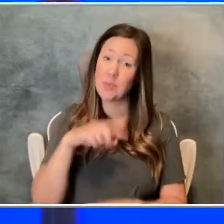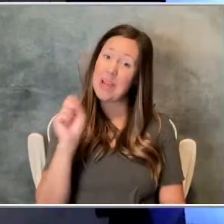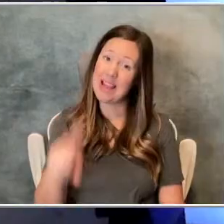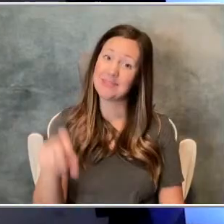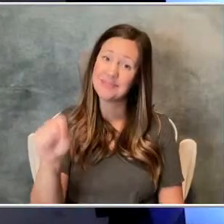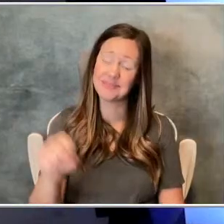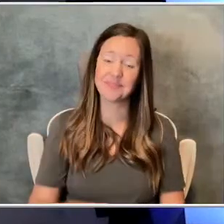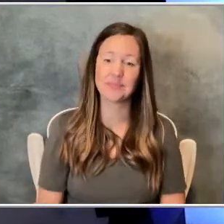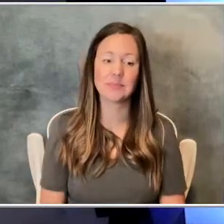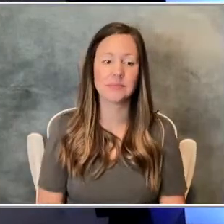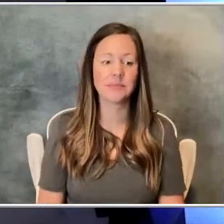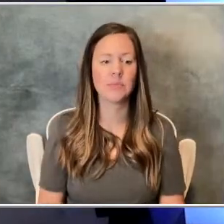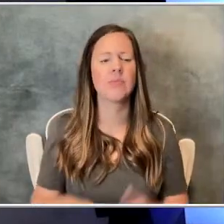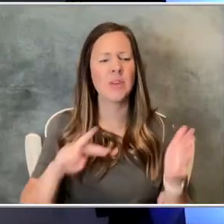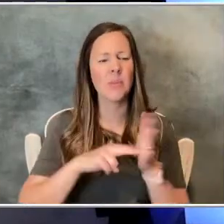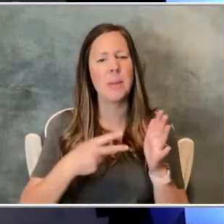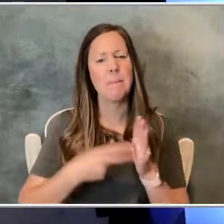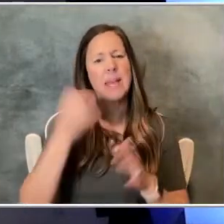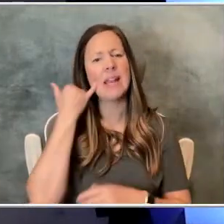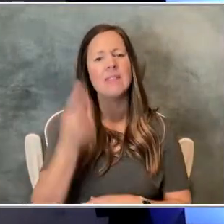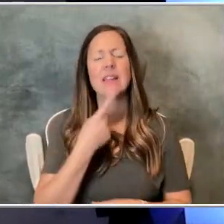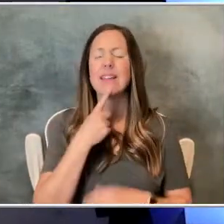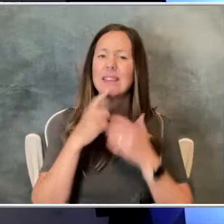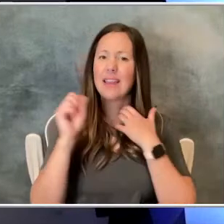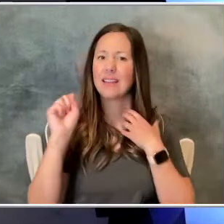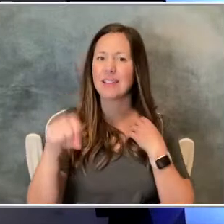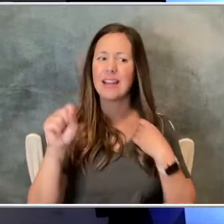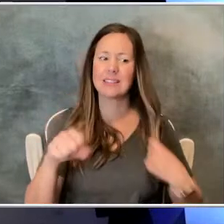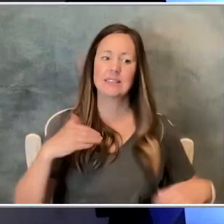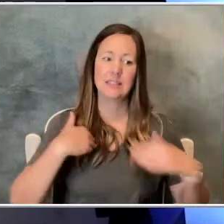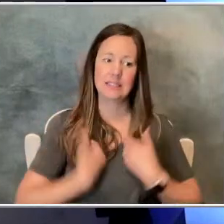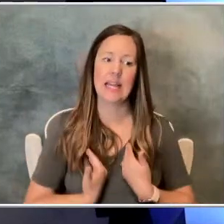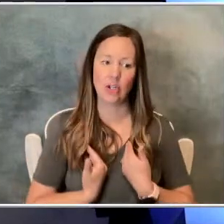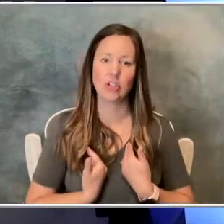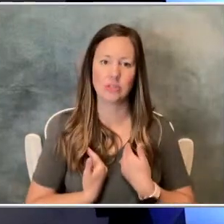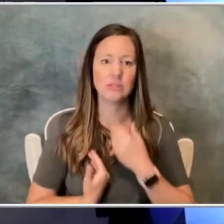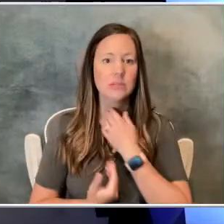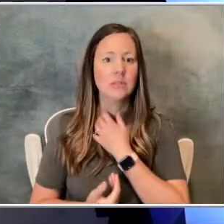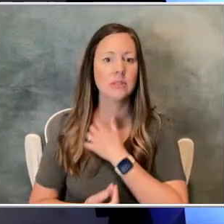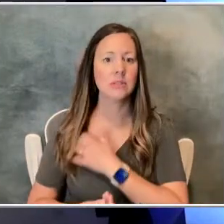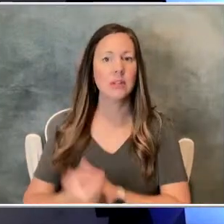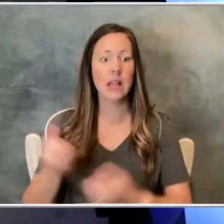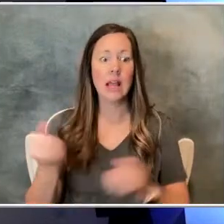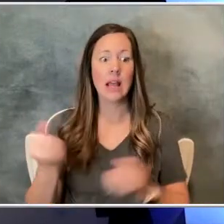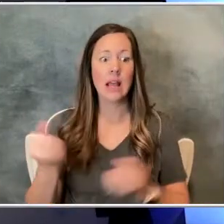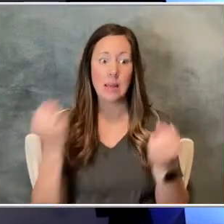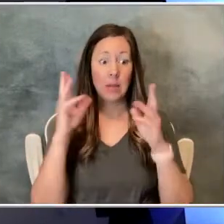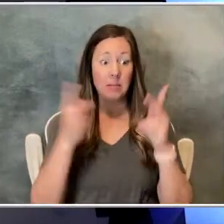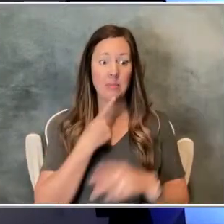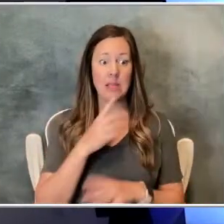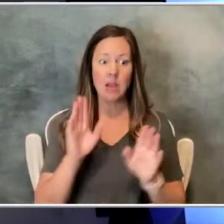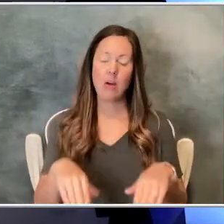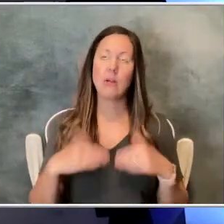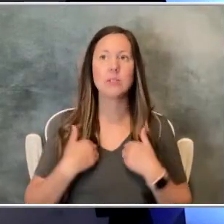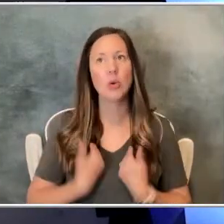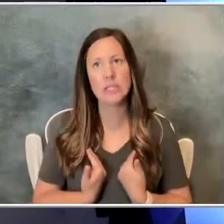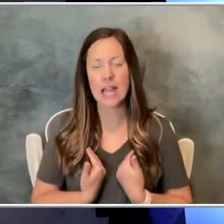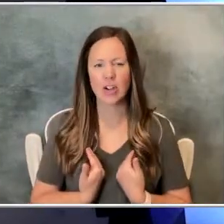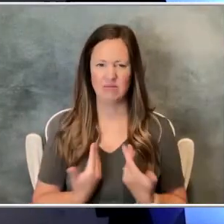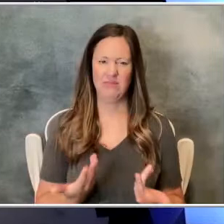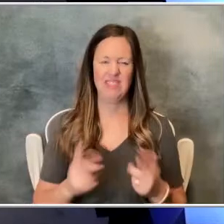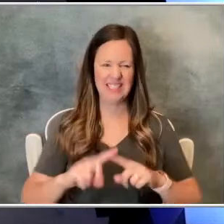does it mean when they say they're tired all the time? I mean, a lot of patients say, I'm just so tired, but tell me about the difference here. What does it